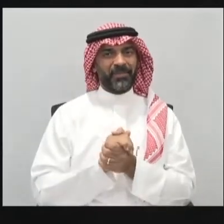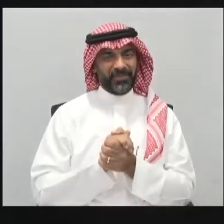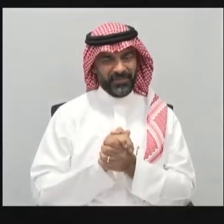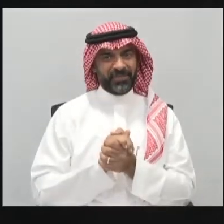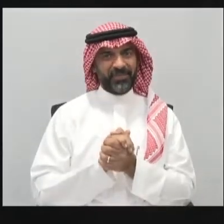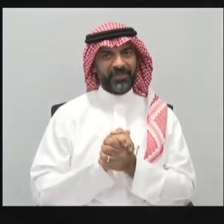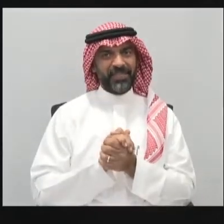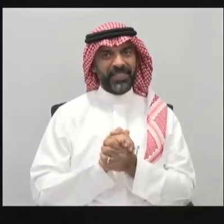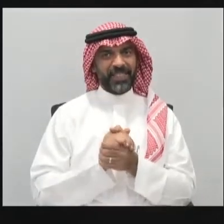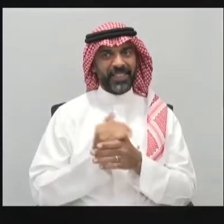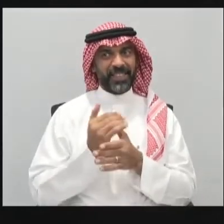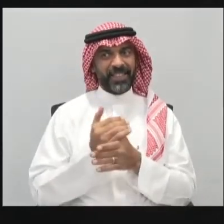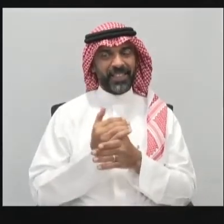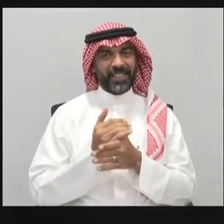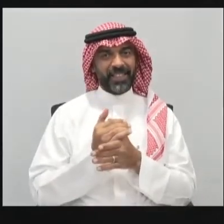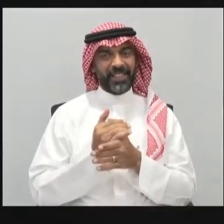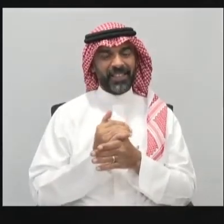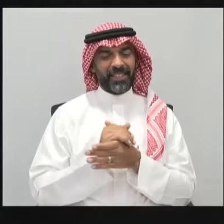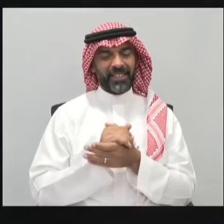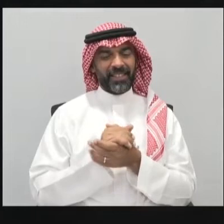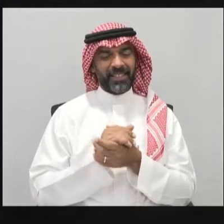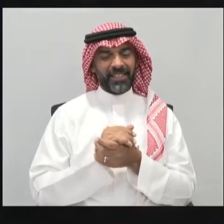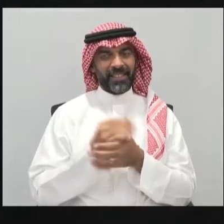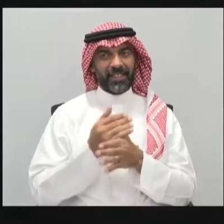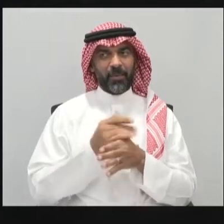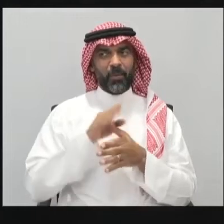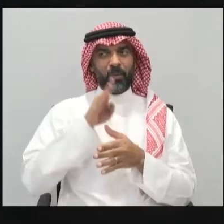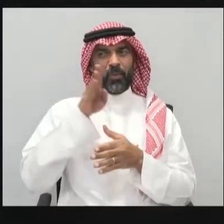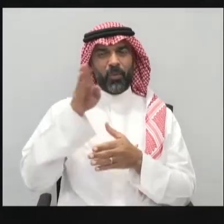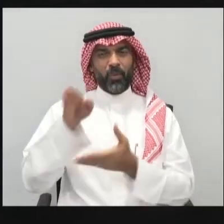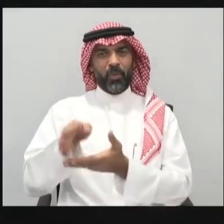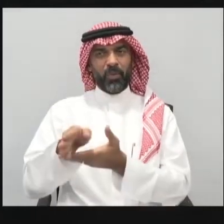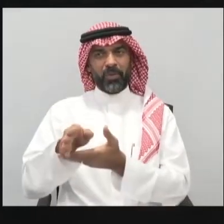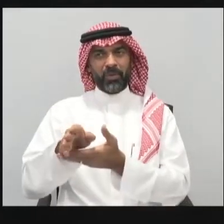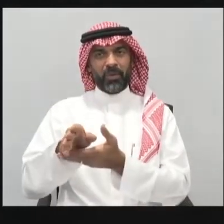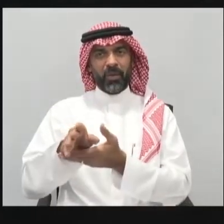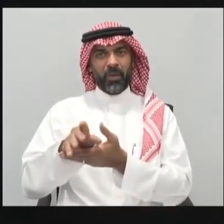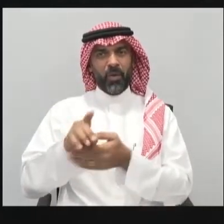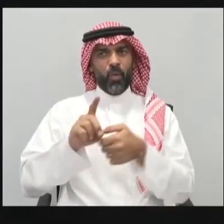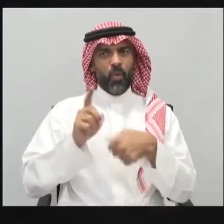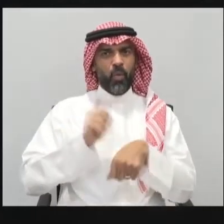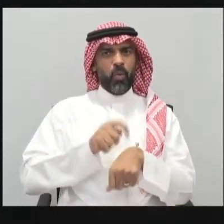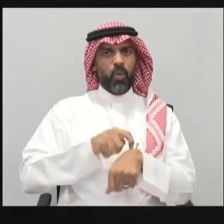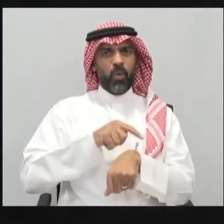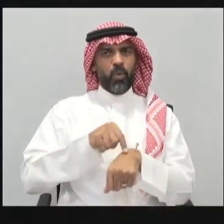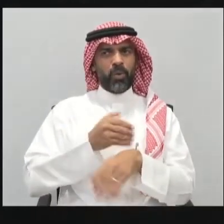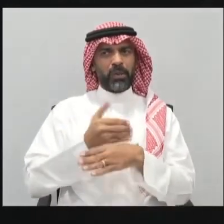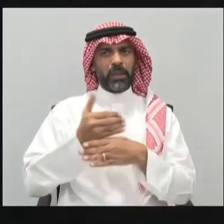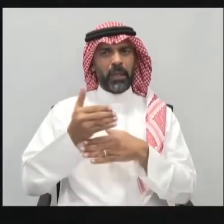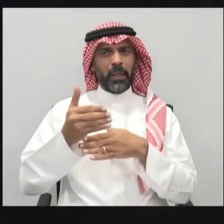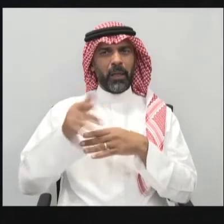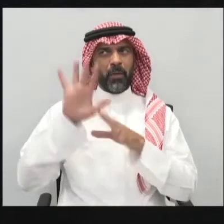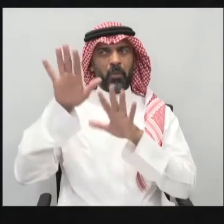Right, maybe she's going to spend a long time in her cousin's house, right? She might play outside and she might play inside,